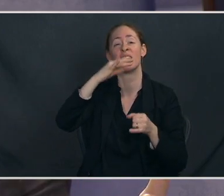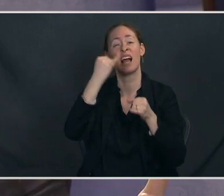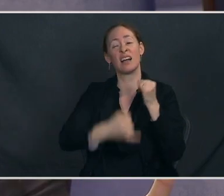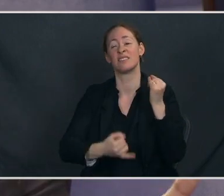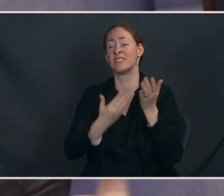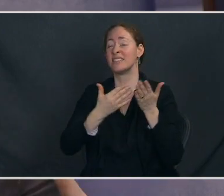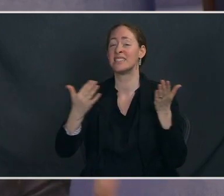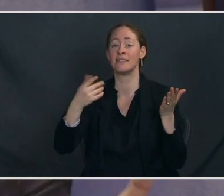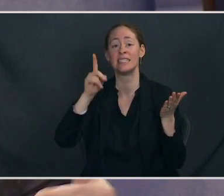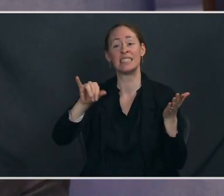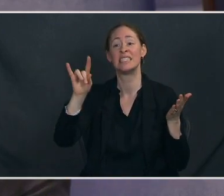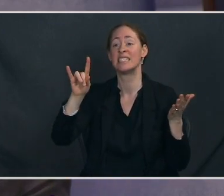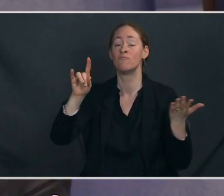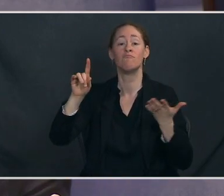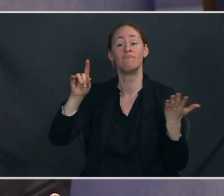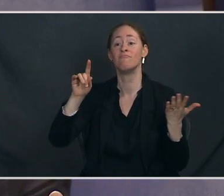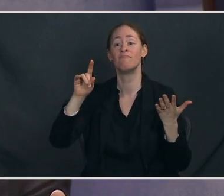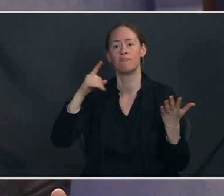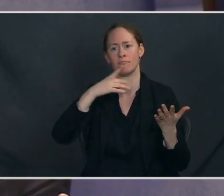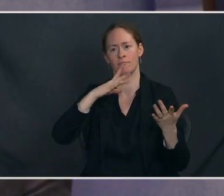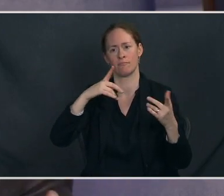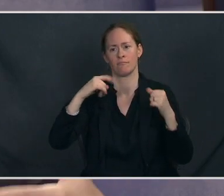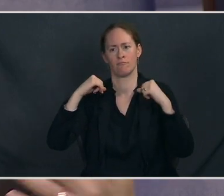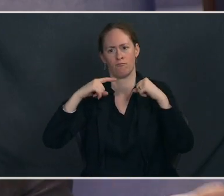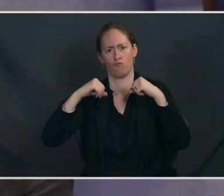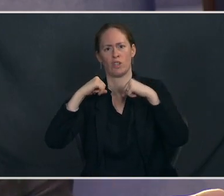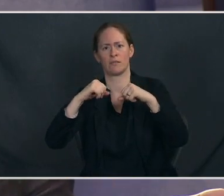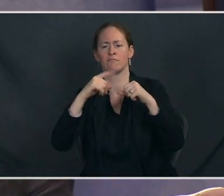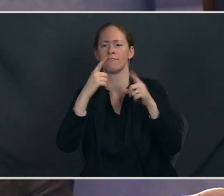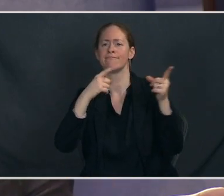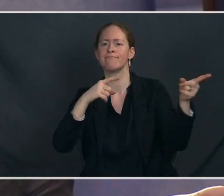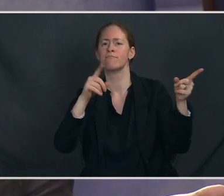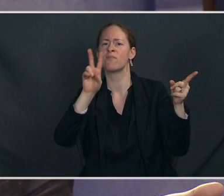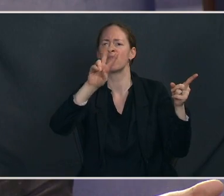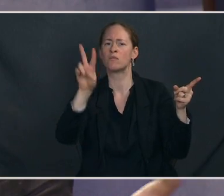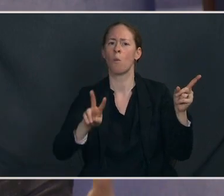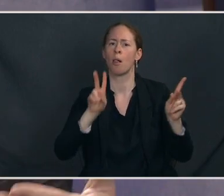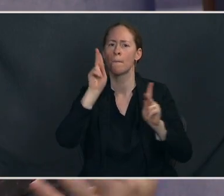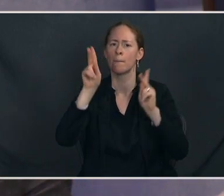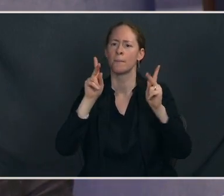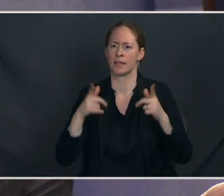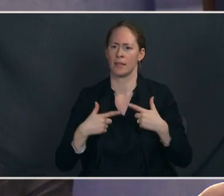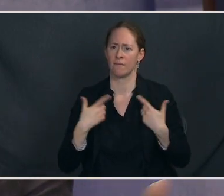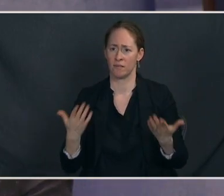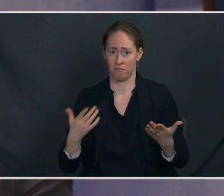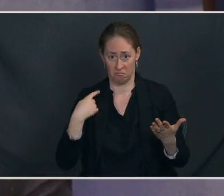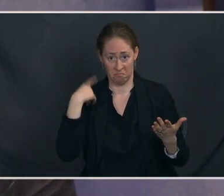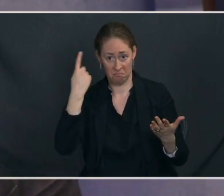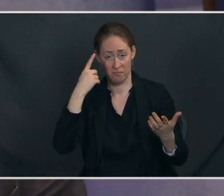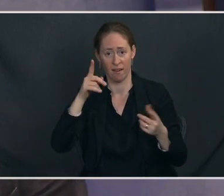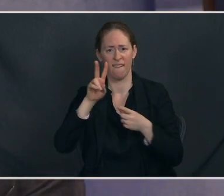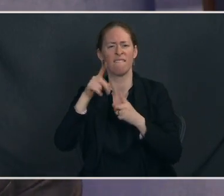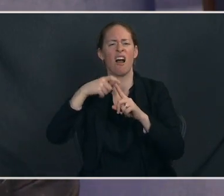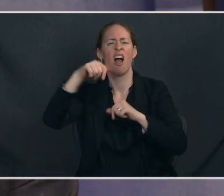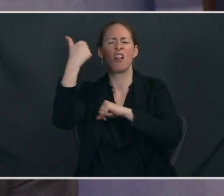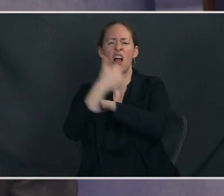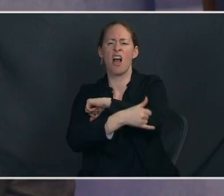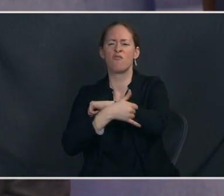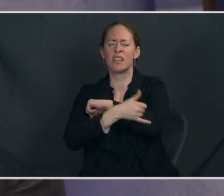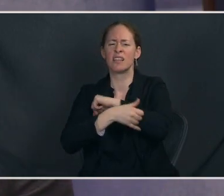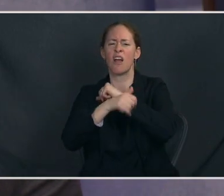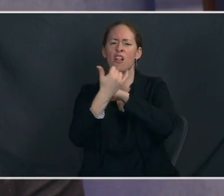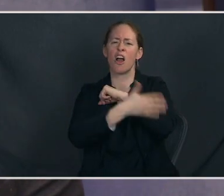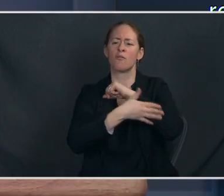protective status to Venezuelans who are in the United States. Mm-hmm. I believe that still stands. Can you give us an update on your position on